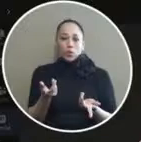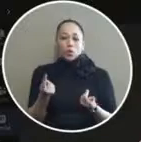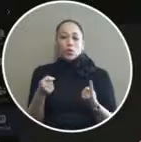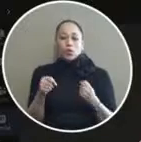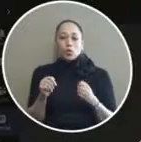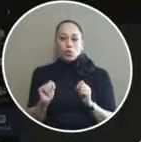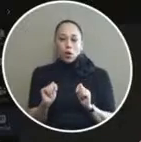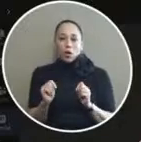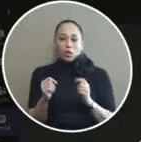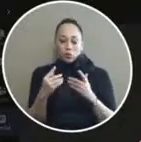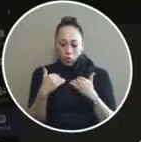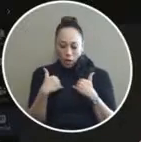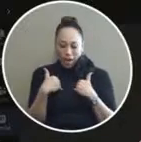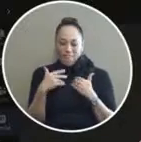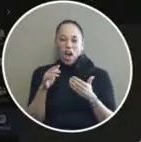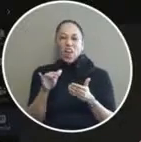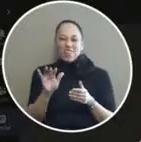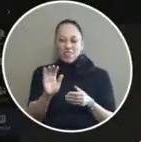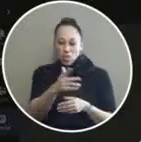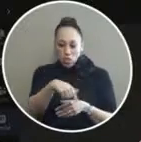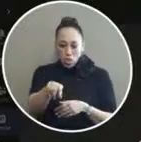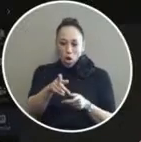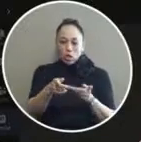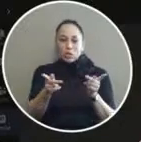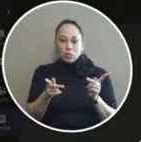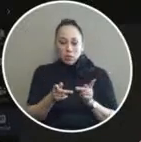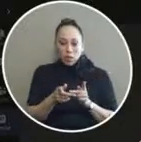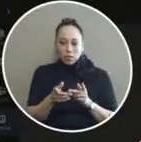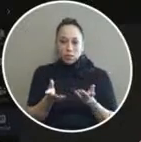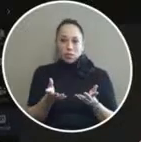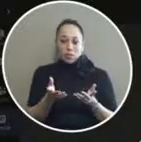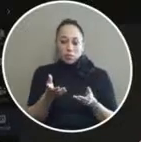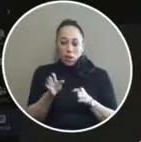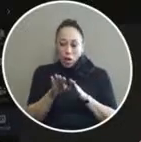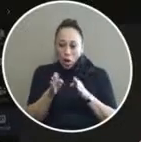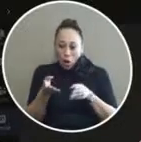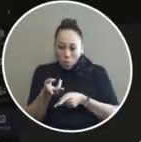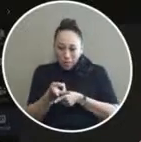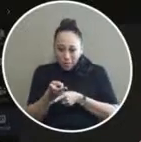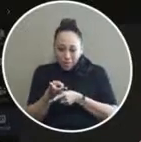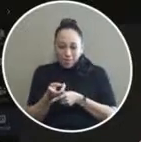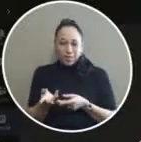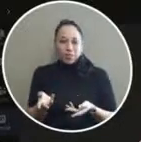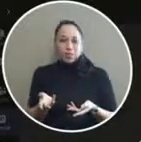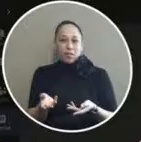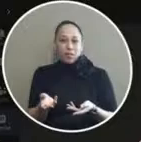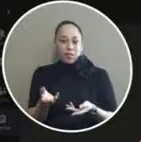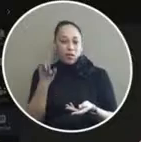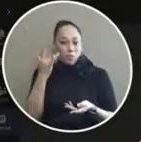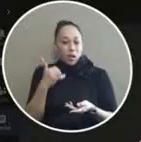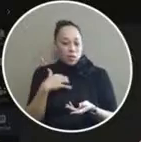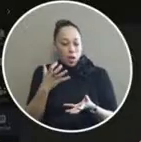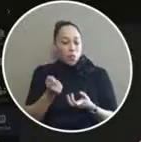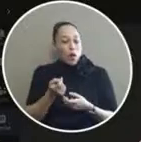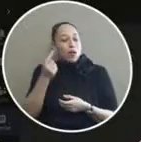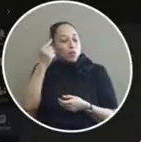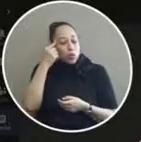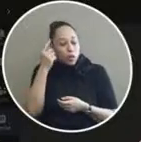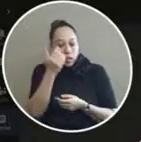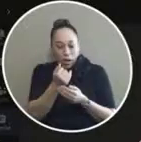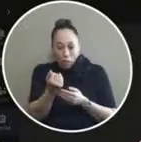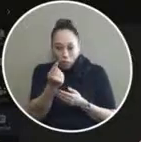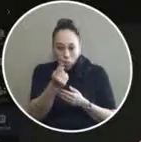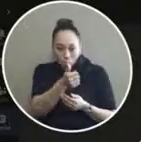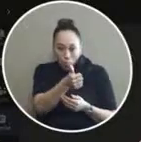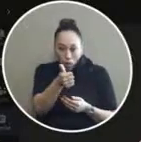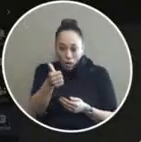to get these places, which are going to be opening up cautiously, to maintain it. Because I would like to think that everybody's